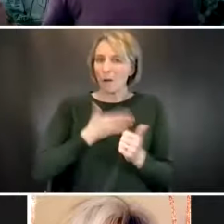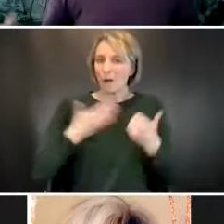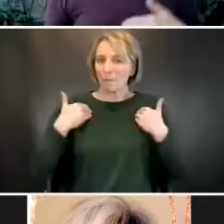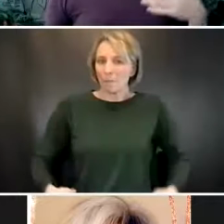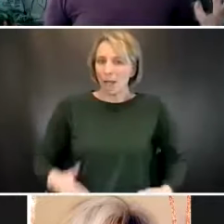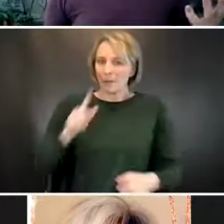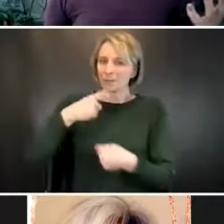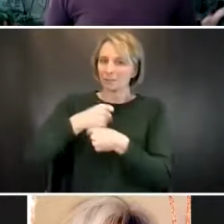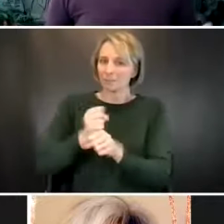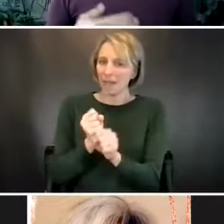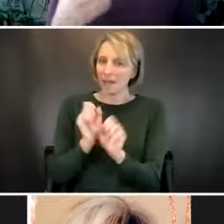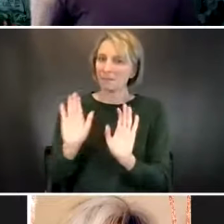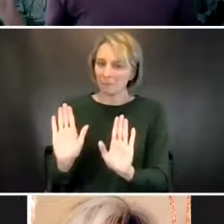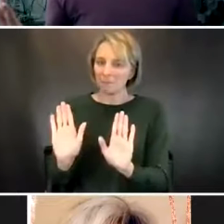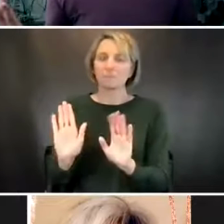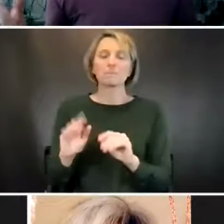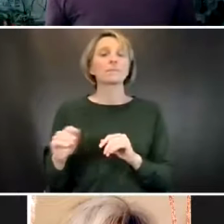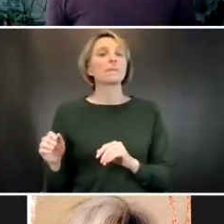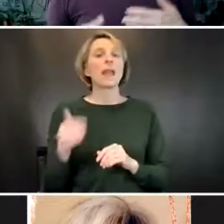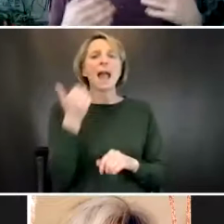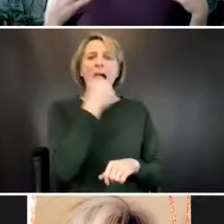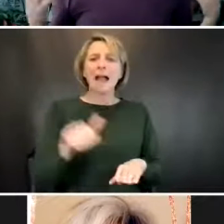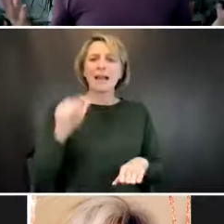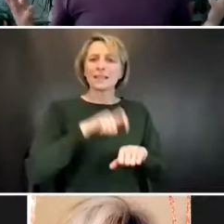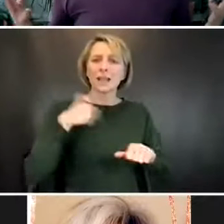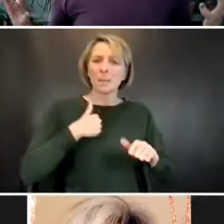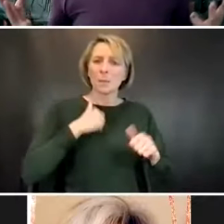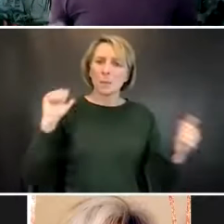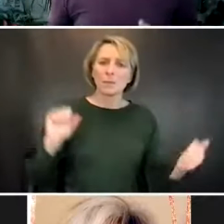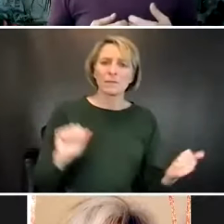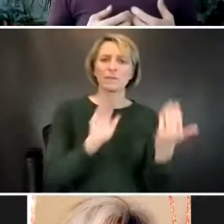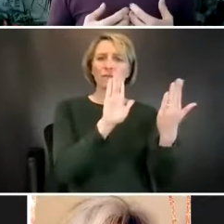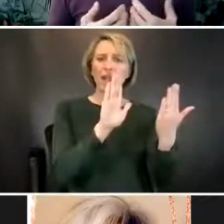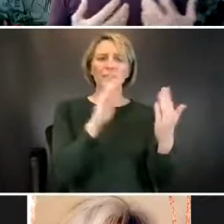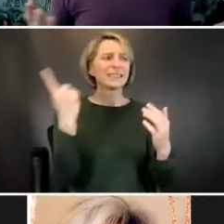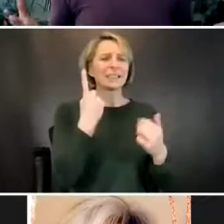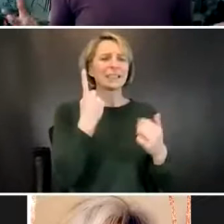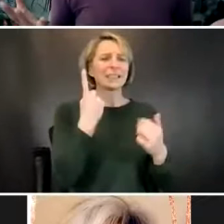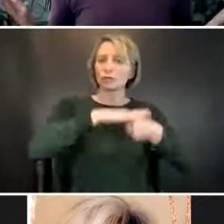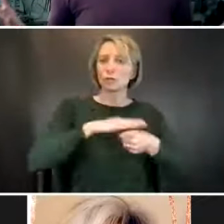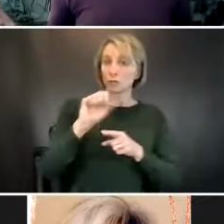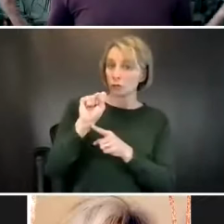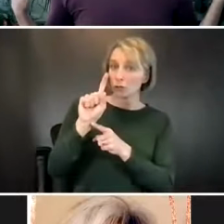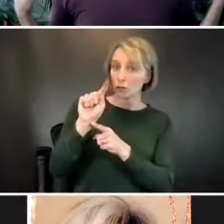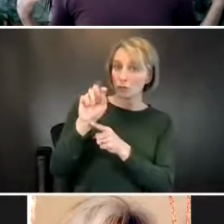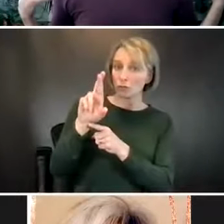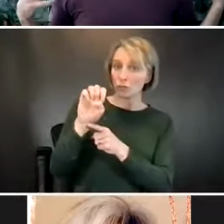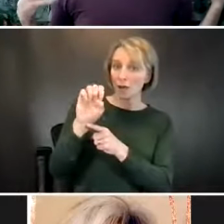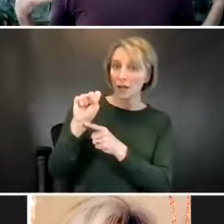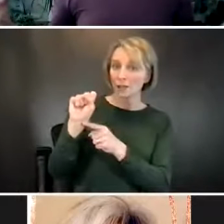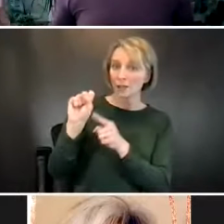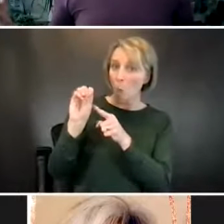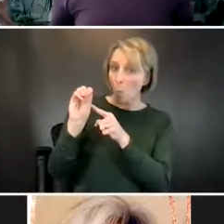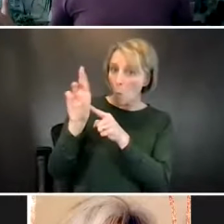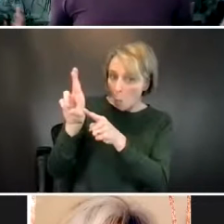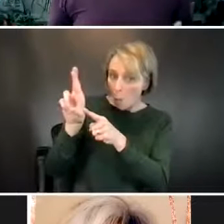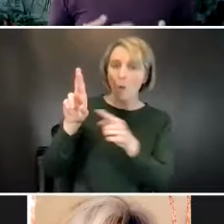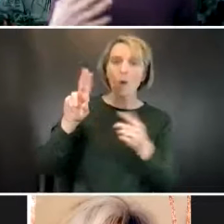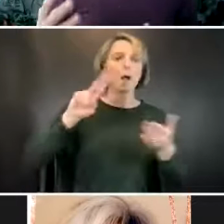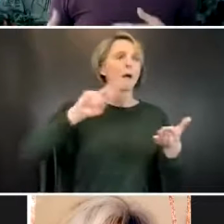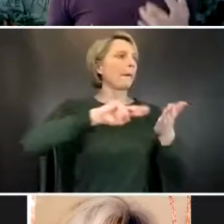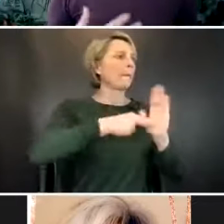work, deadlines, lions, the pandemic, a natural disaster like hurricane or